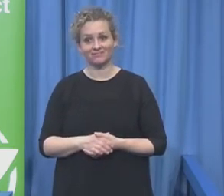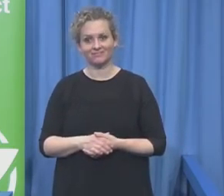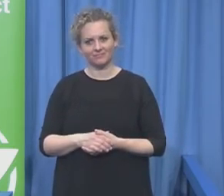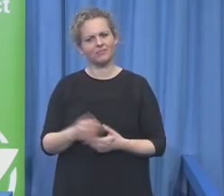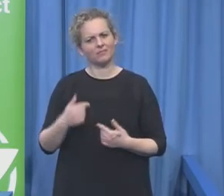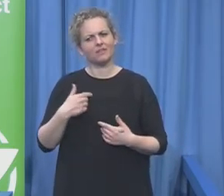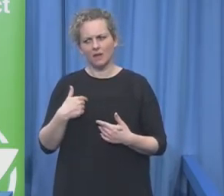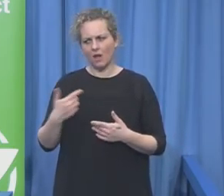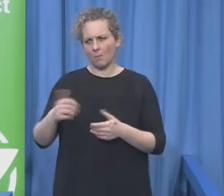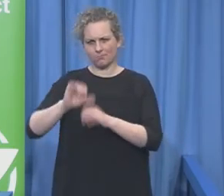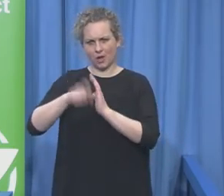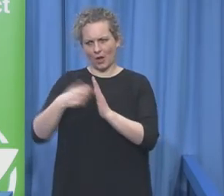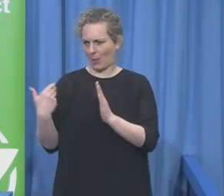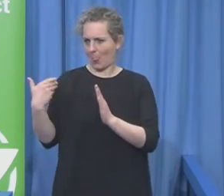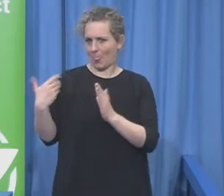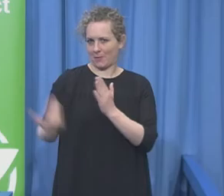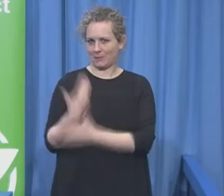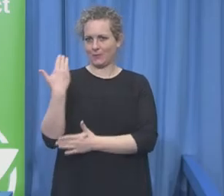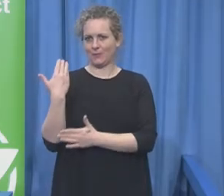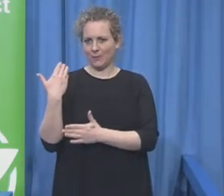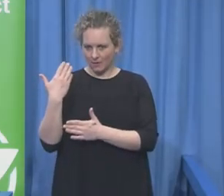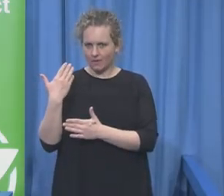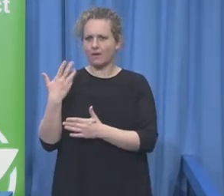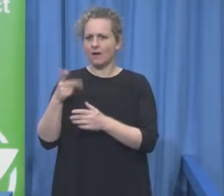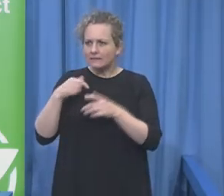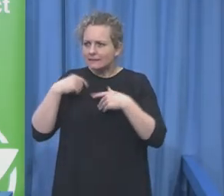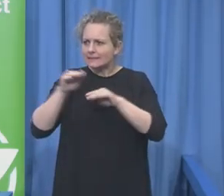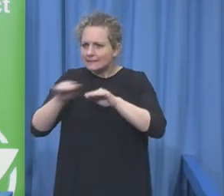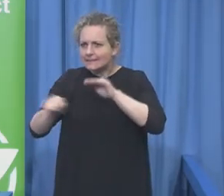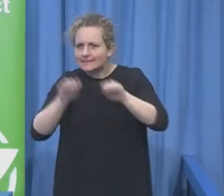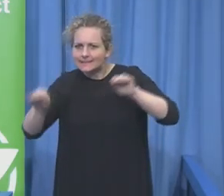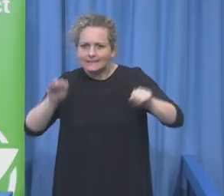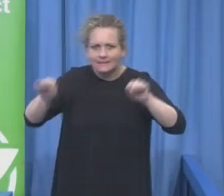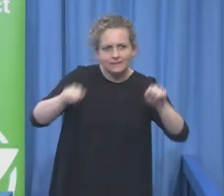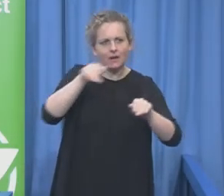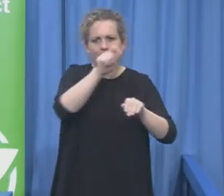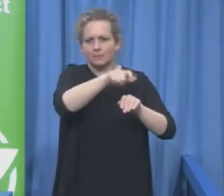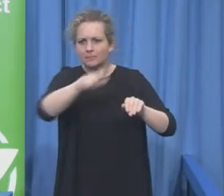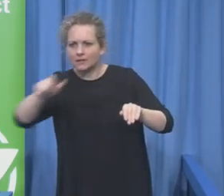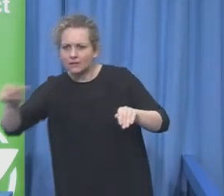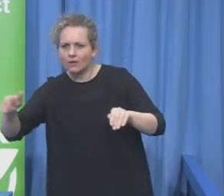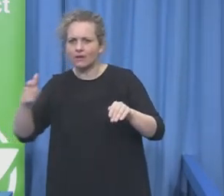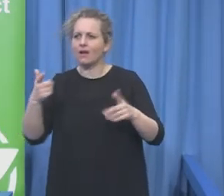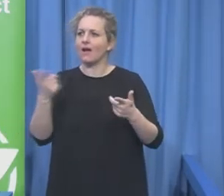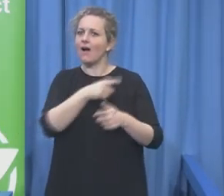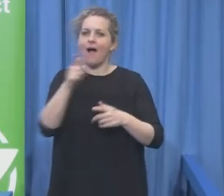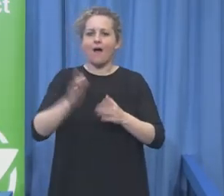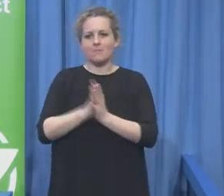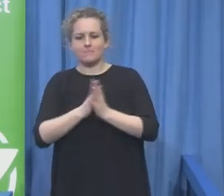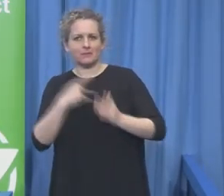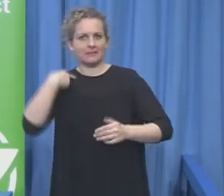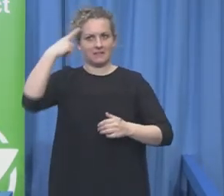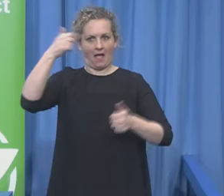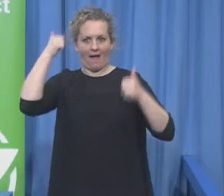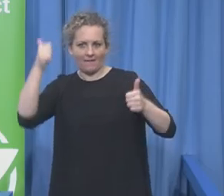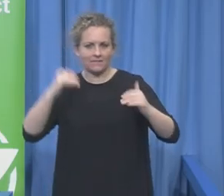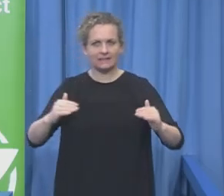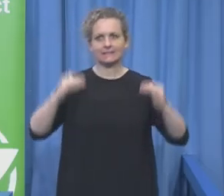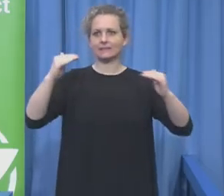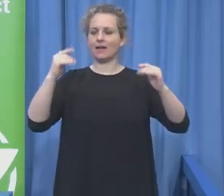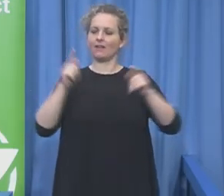this? How is scale achieved? So we always believed in scale and replicating the model. That's why